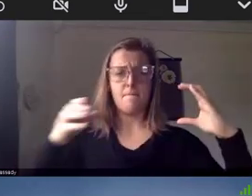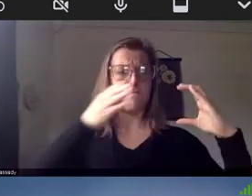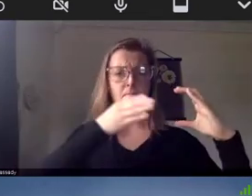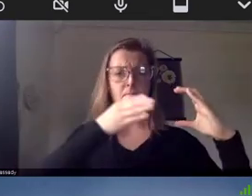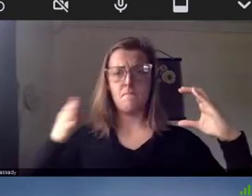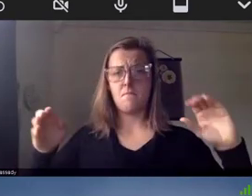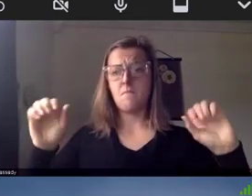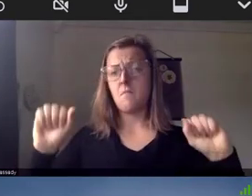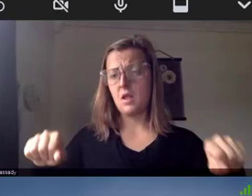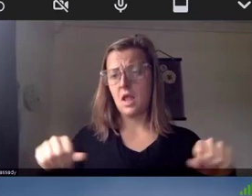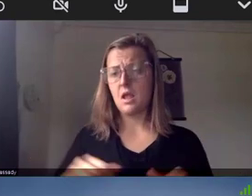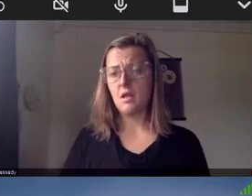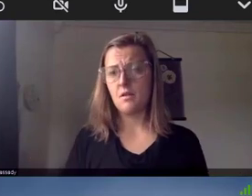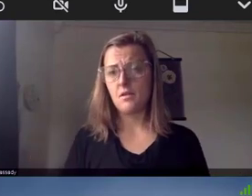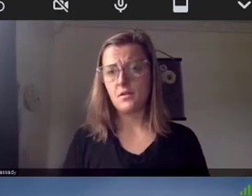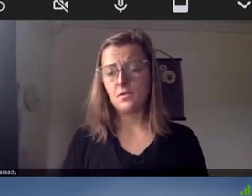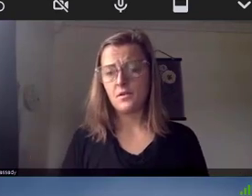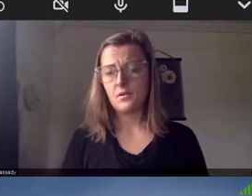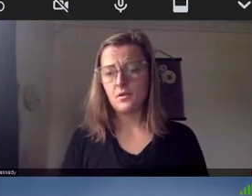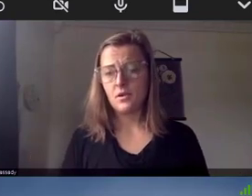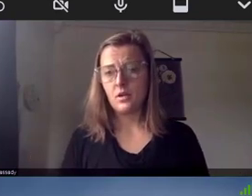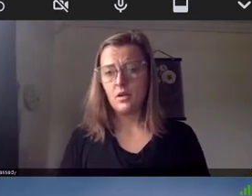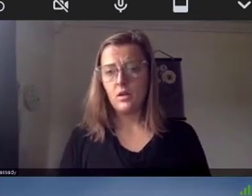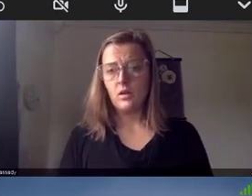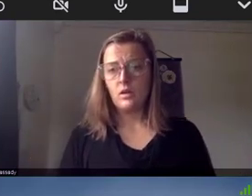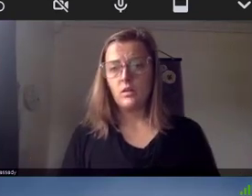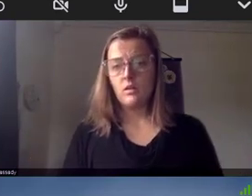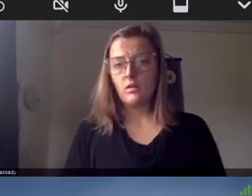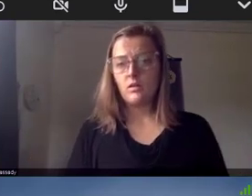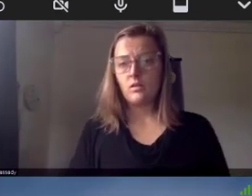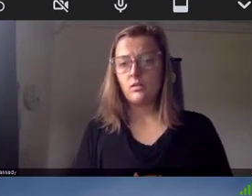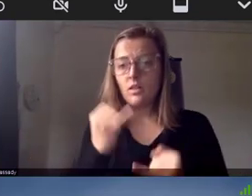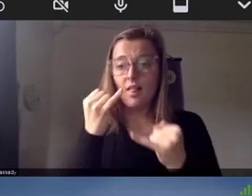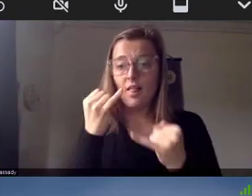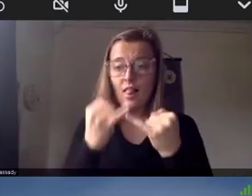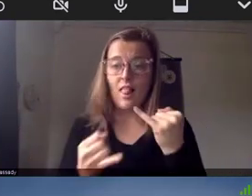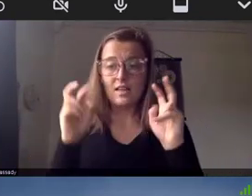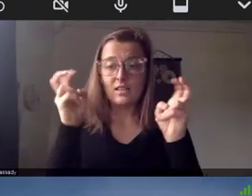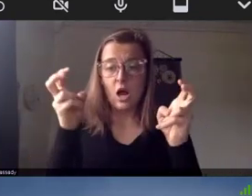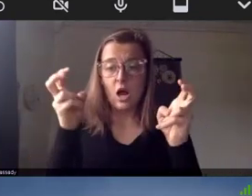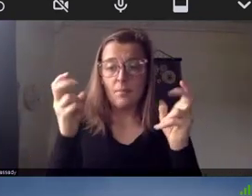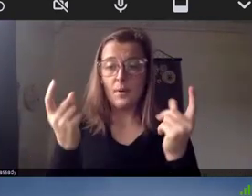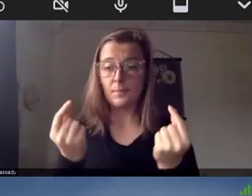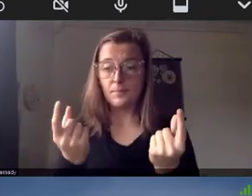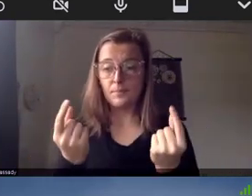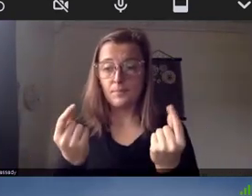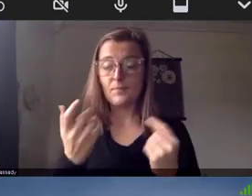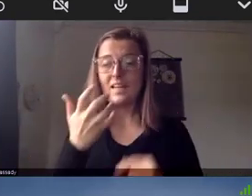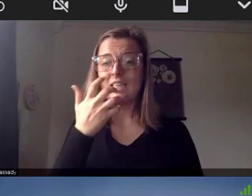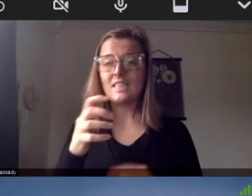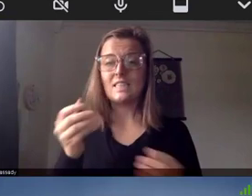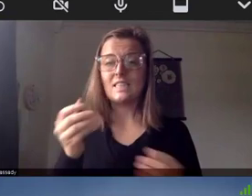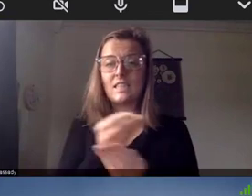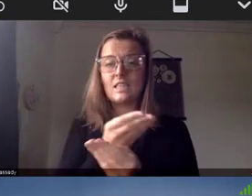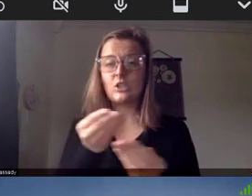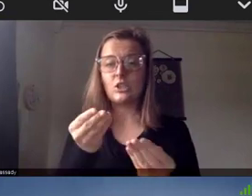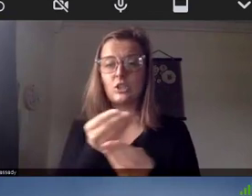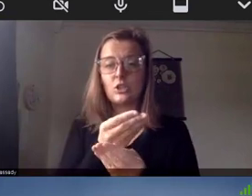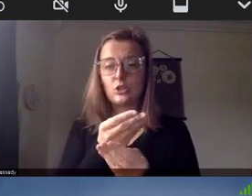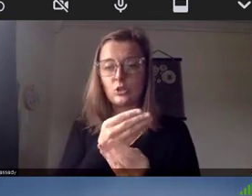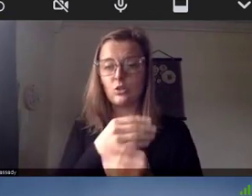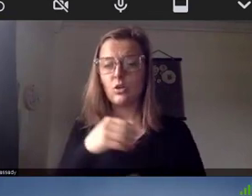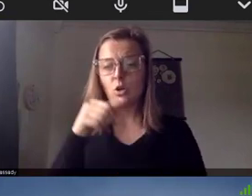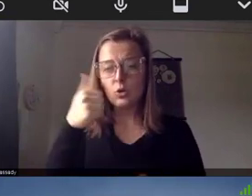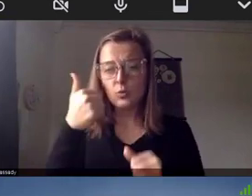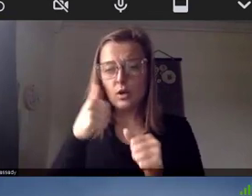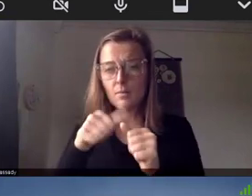The last thing we talked about was how to do heat exchangers. I set up that 2x2 matrix and all the online problems that we did, and I think that's